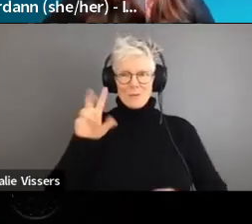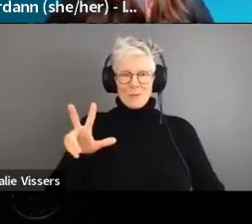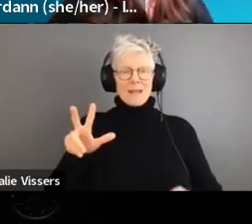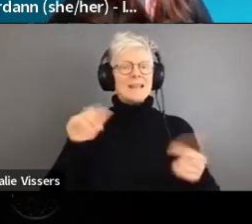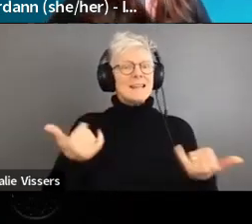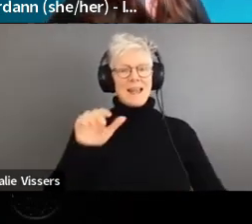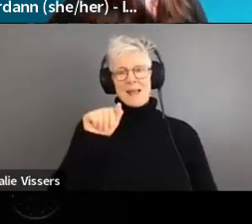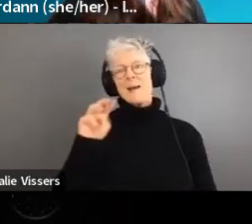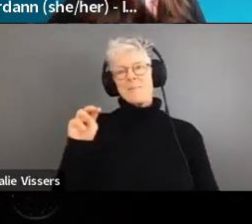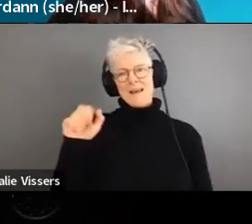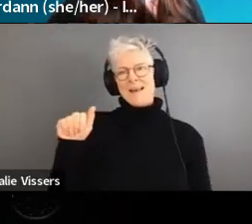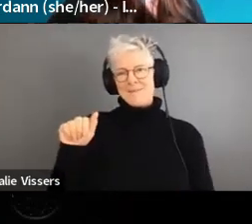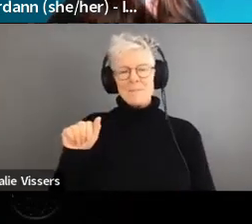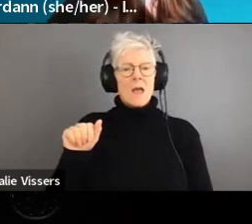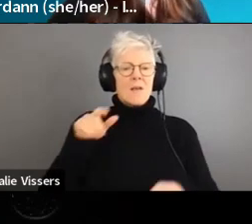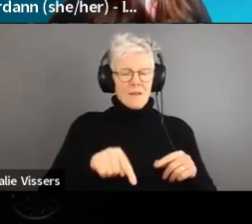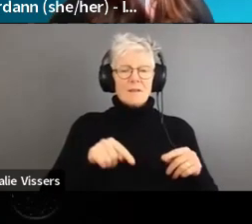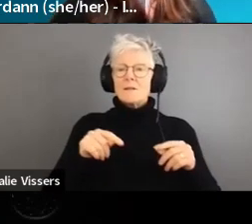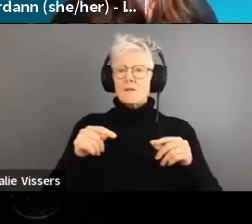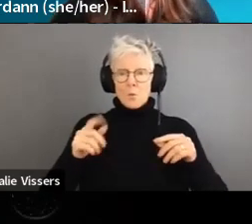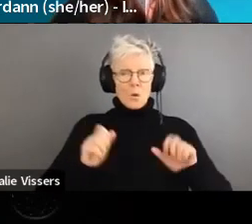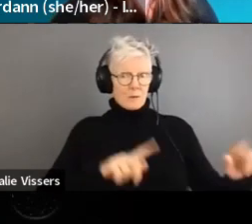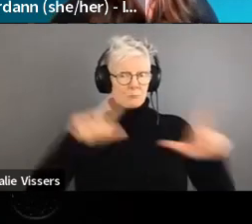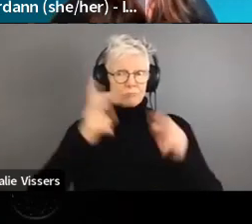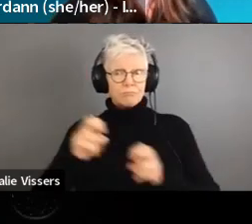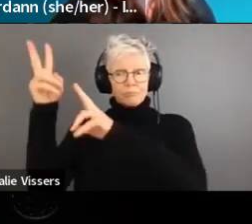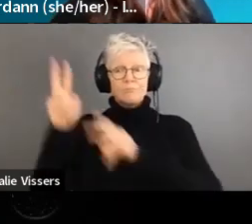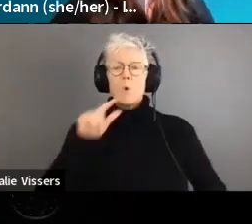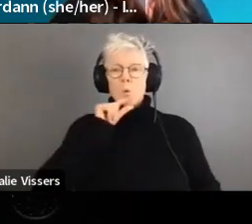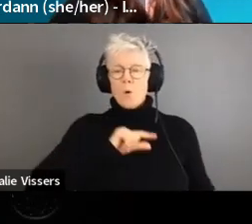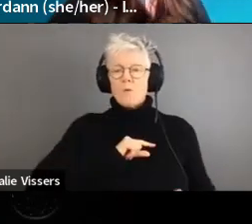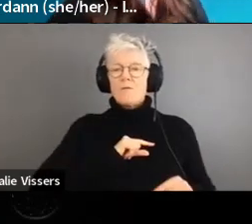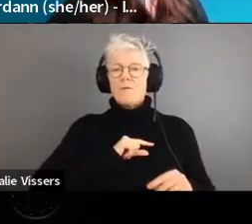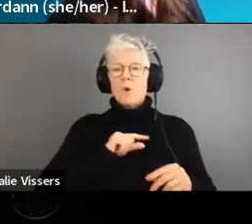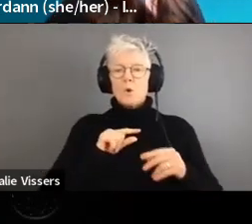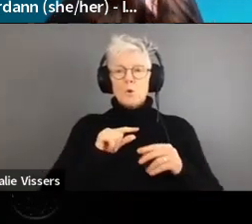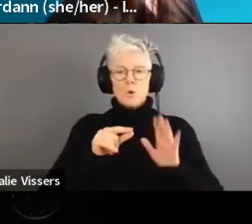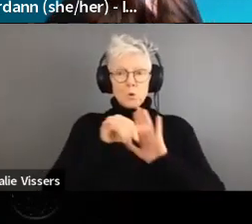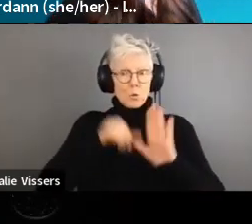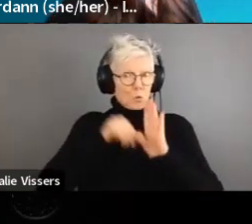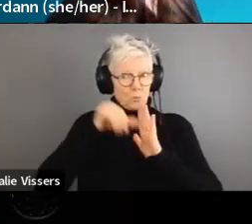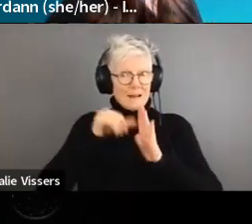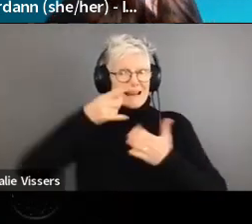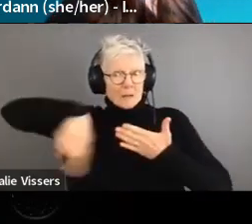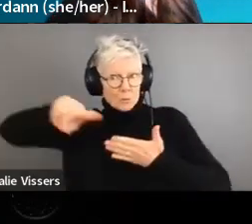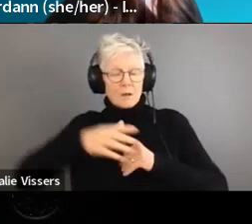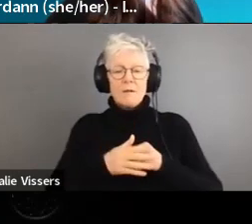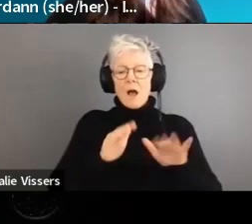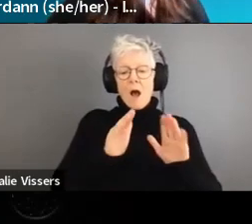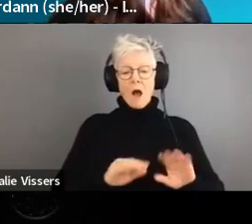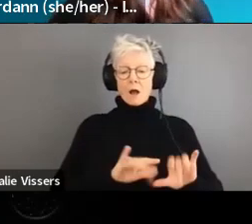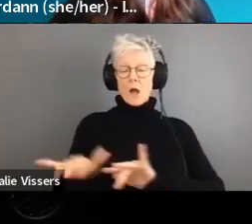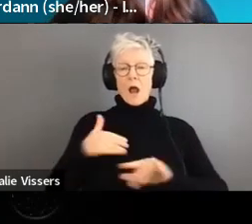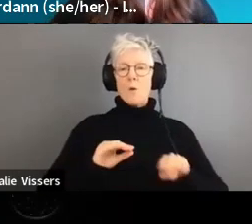A recording of this session will be available on our Innovation Guelph YouTube channel next week, and I will post a link in the chat box toward the